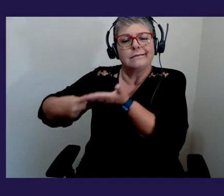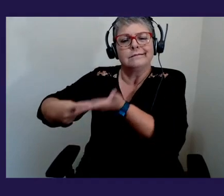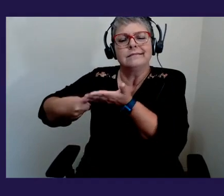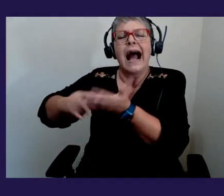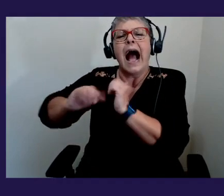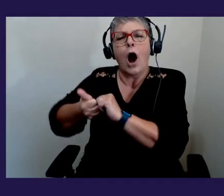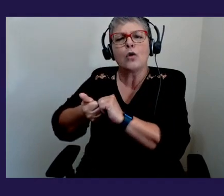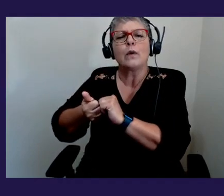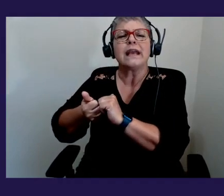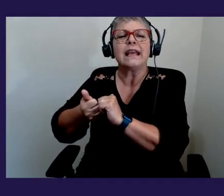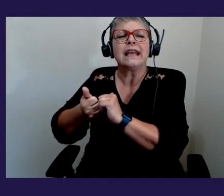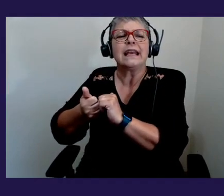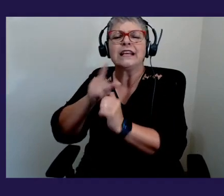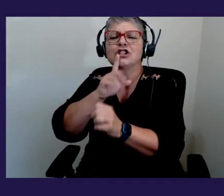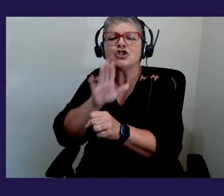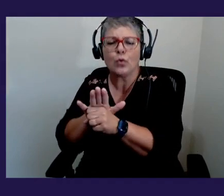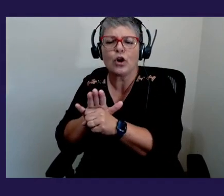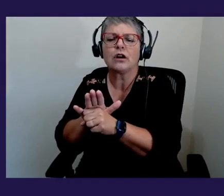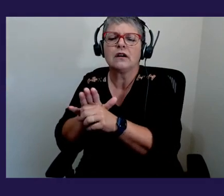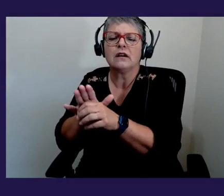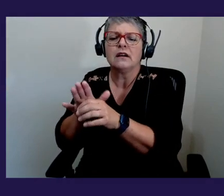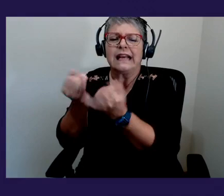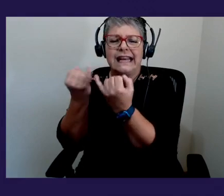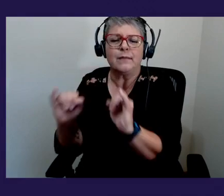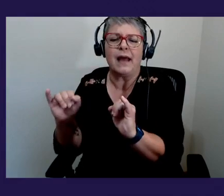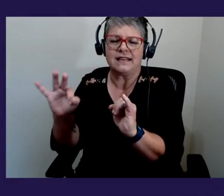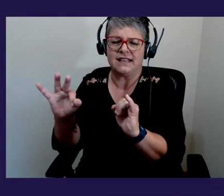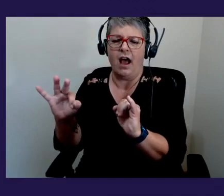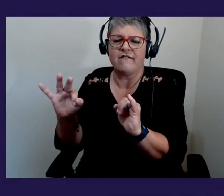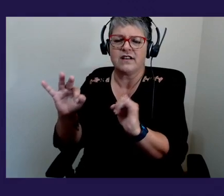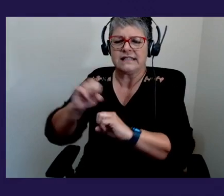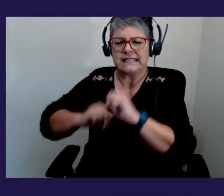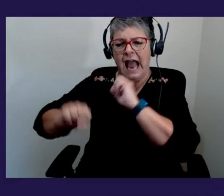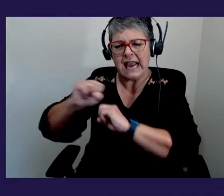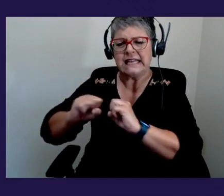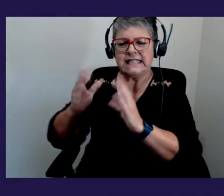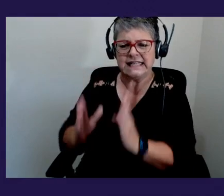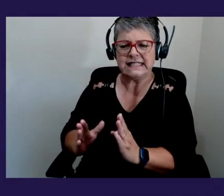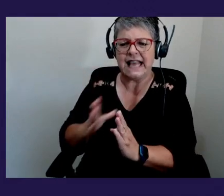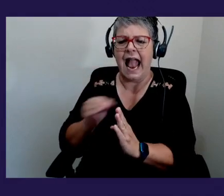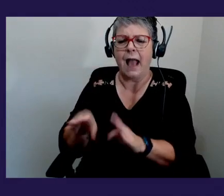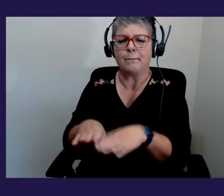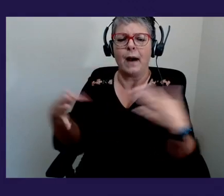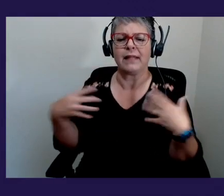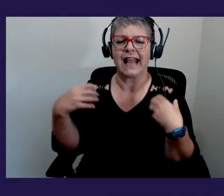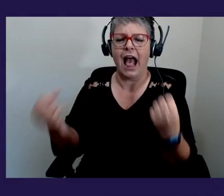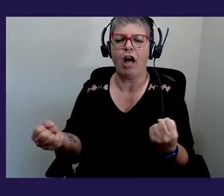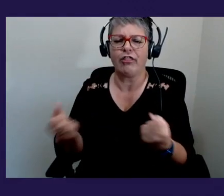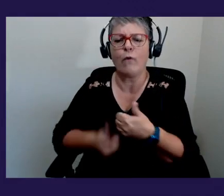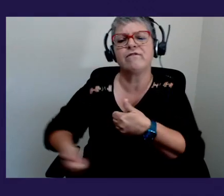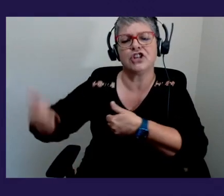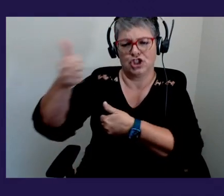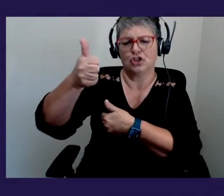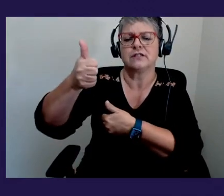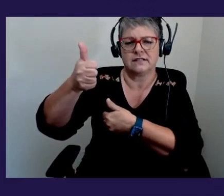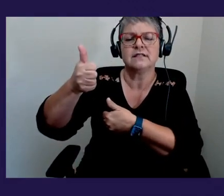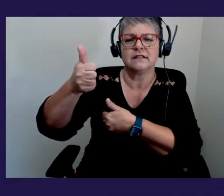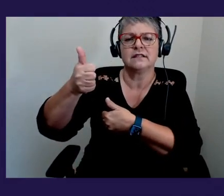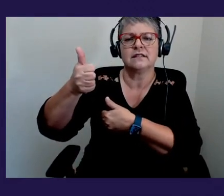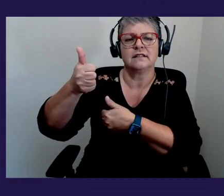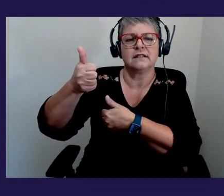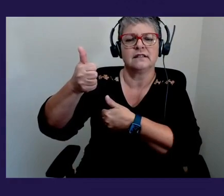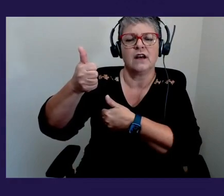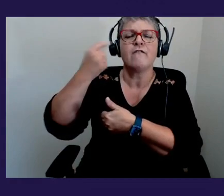of scientists and public health officials so that their communication and their practice and policies can really